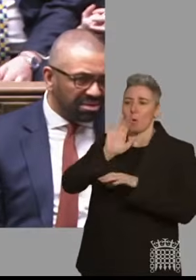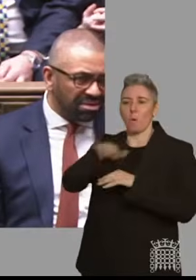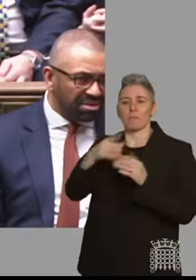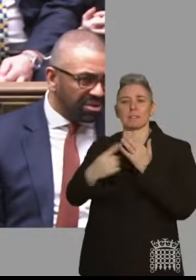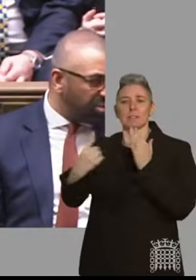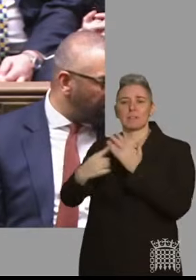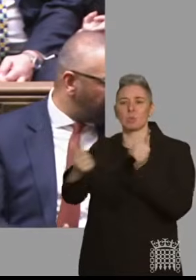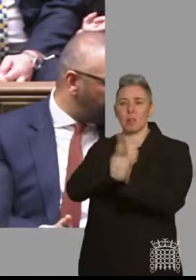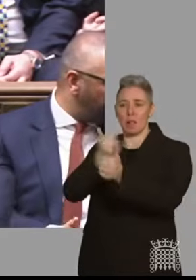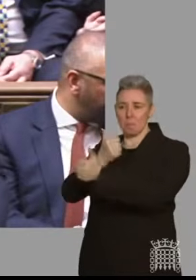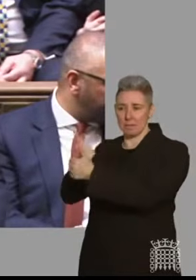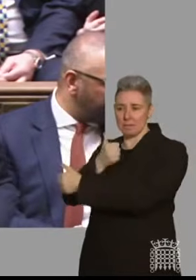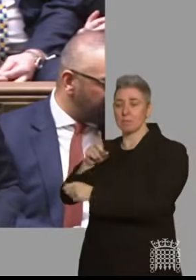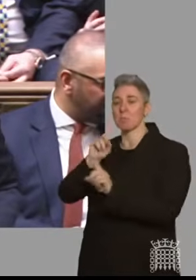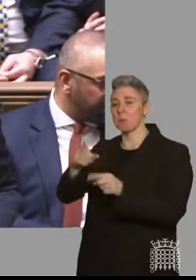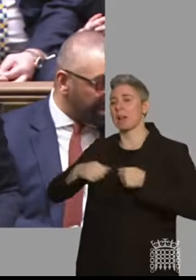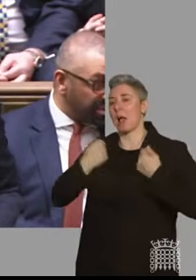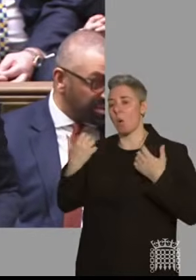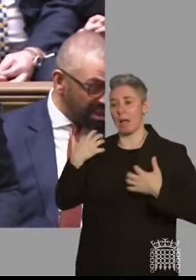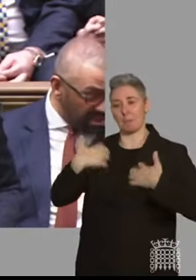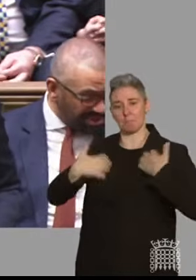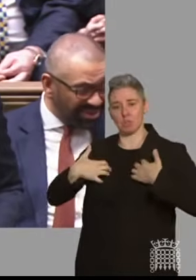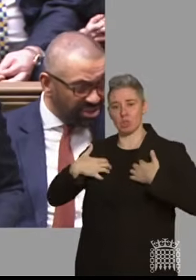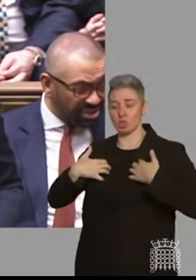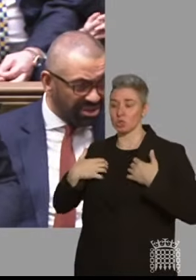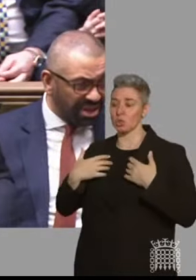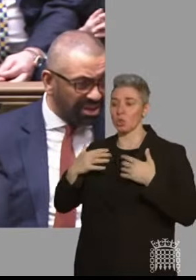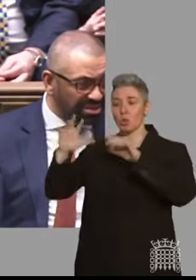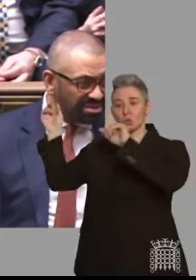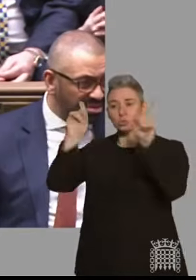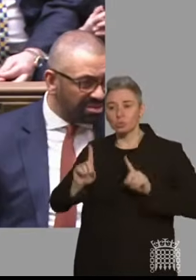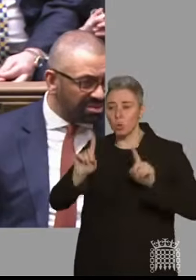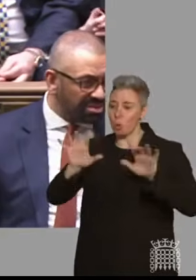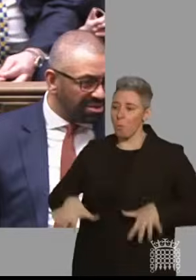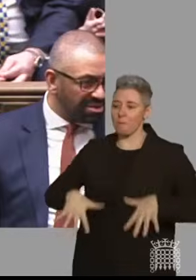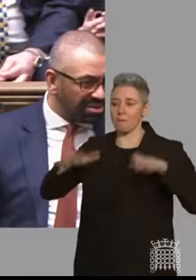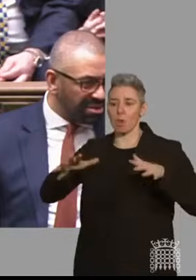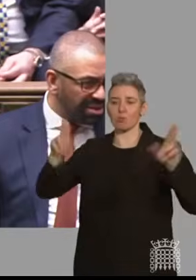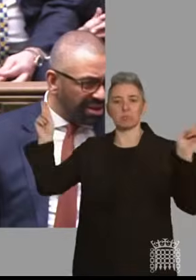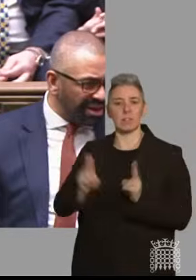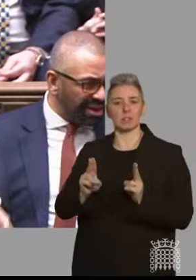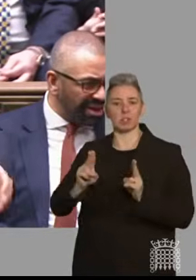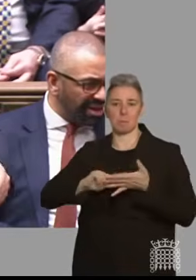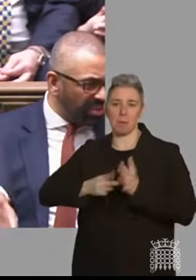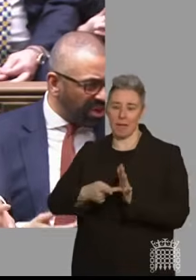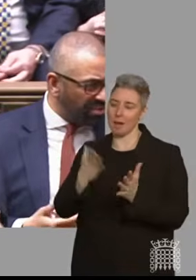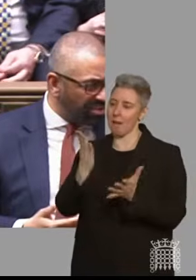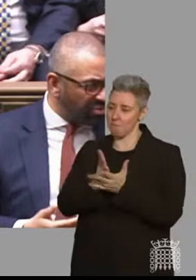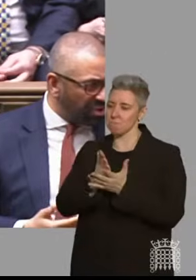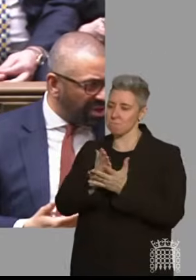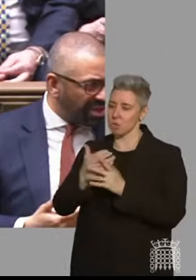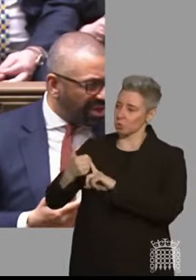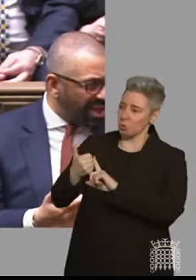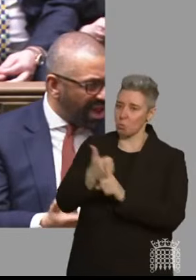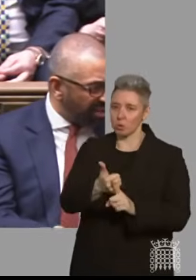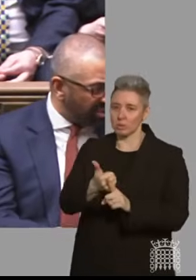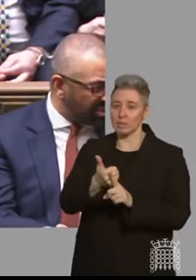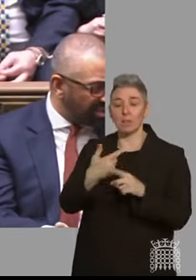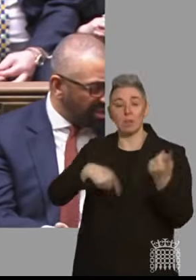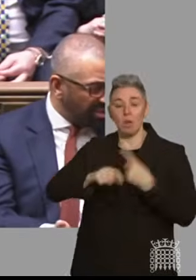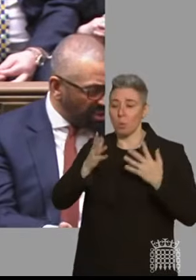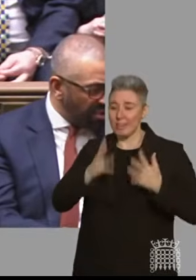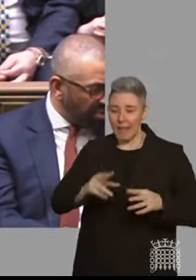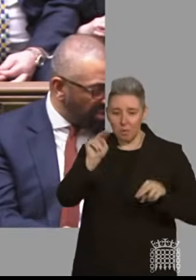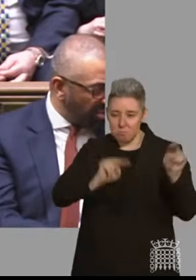by £60 billion of capital investment. We now monitor every single storm overflow across England and have legislated to